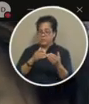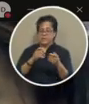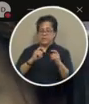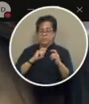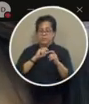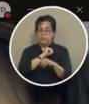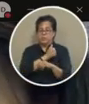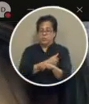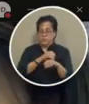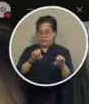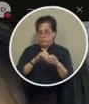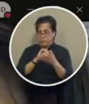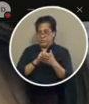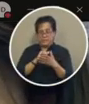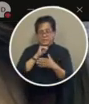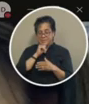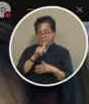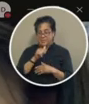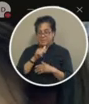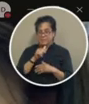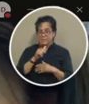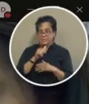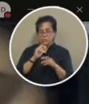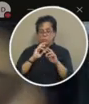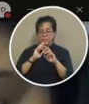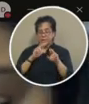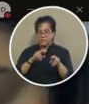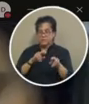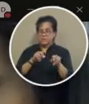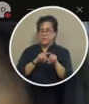to do it. So it's not in reaction,